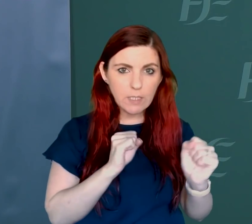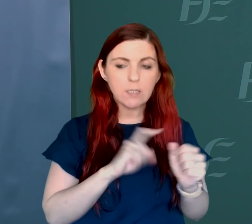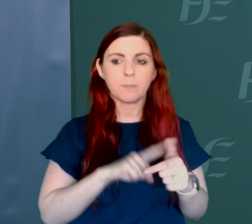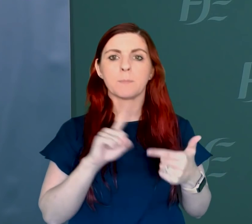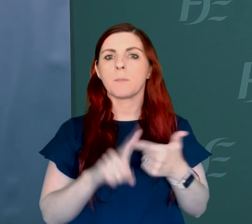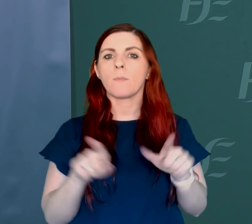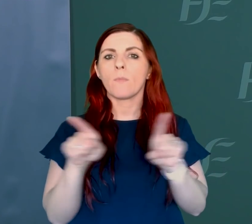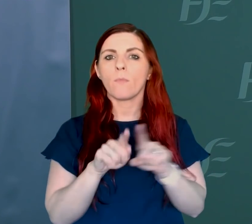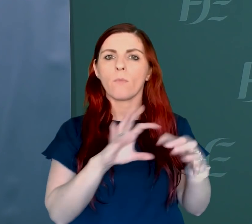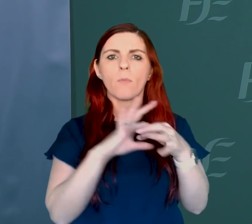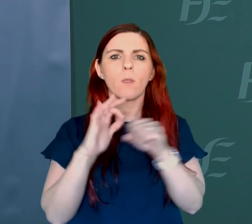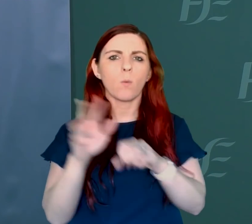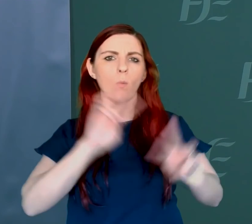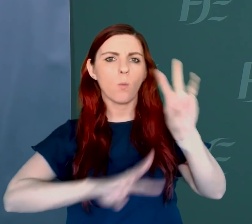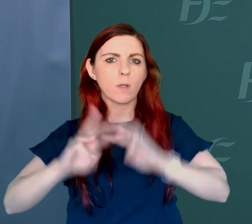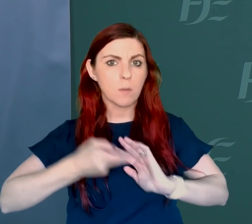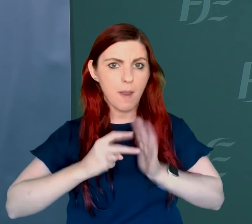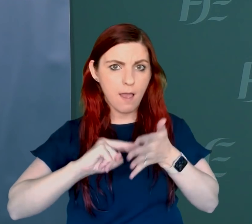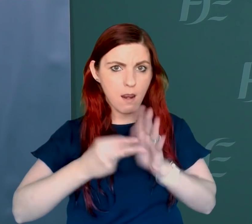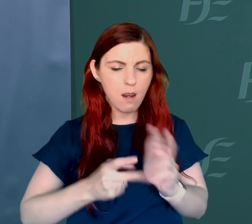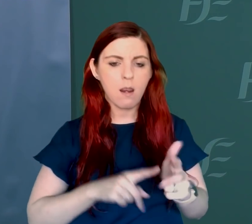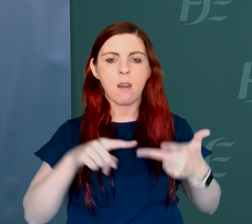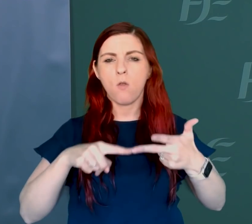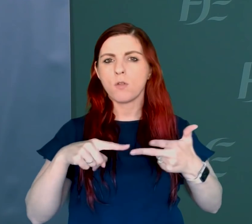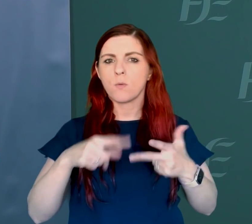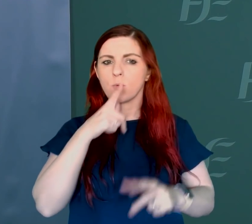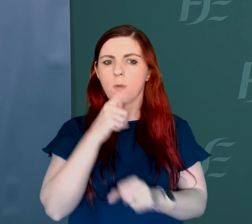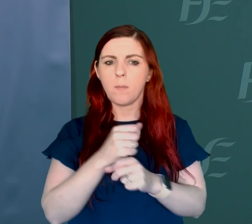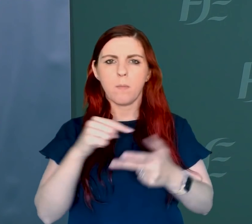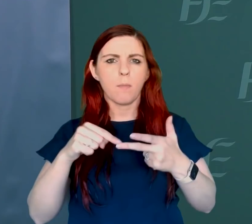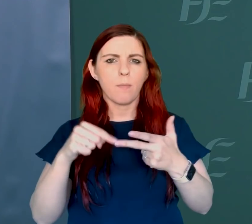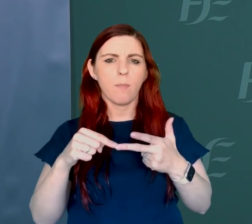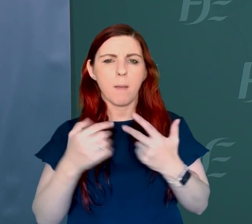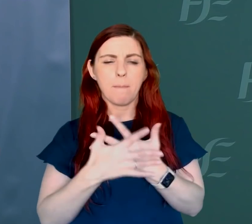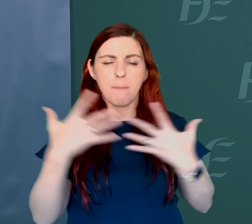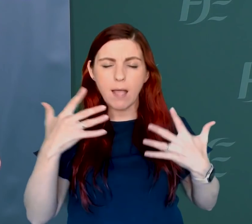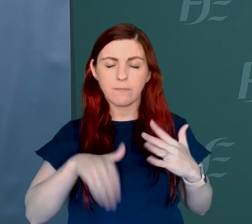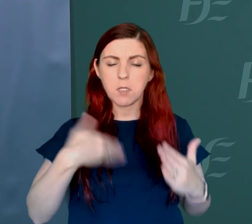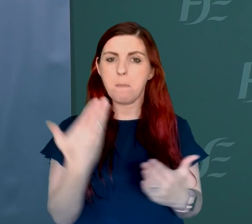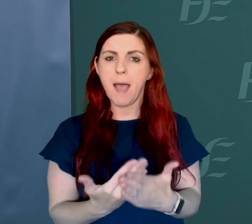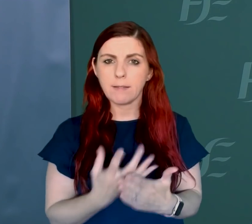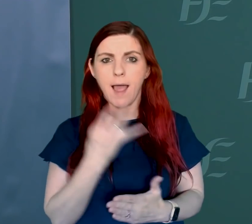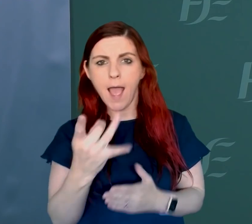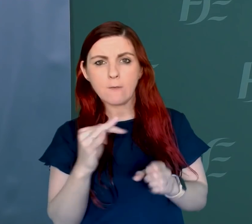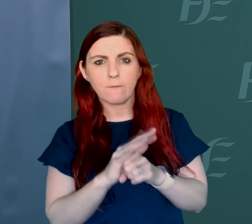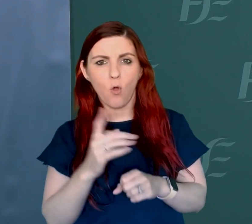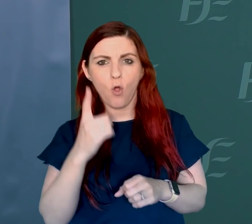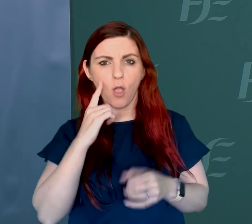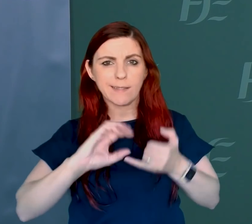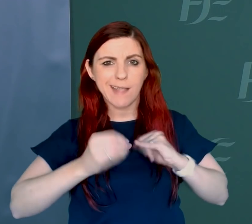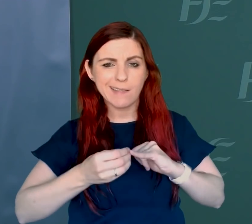issues related to our winter plan. Thirdly, what we are doing in terms of the massive demand on our testing and tracing capacity.